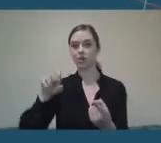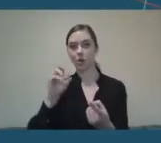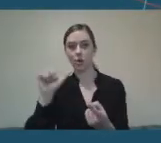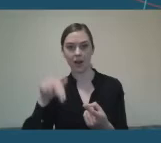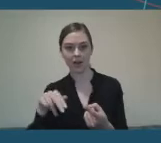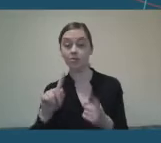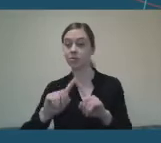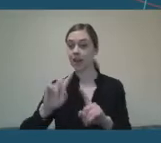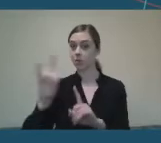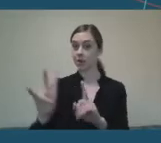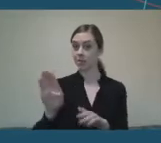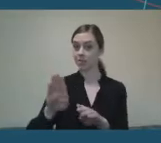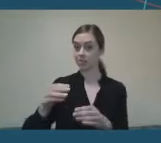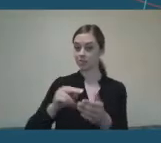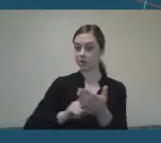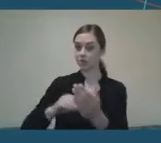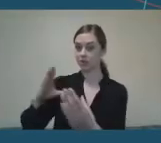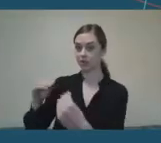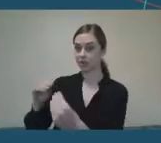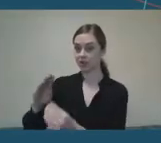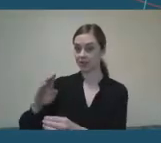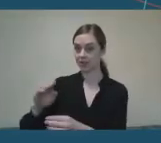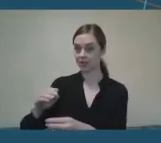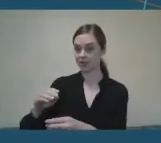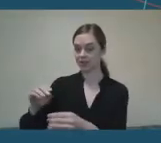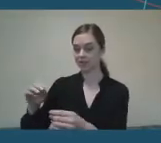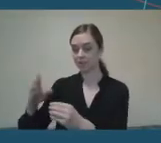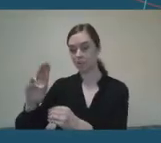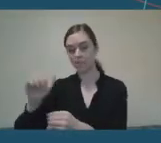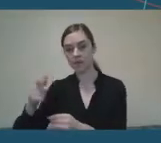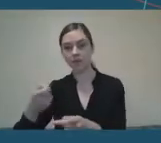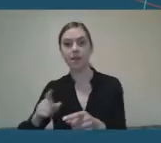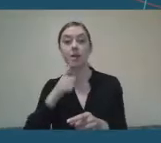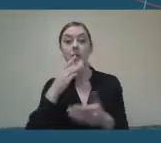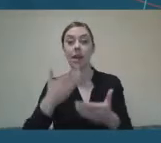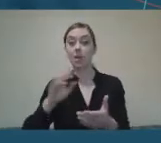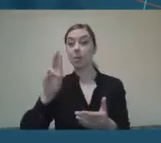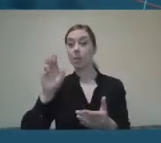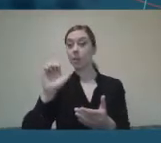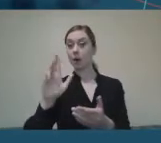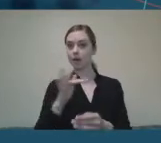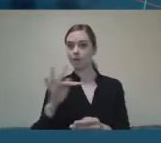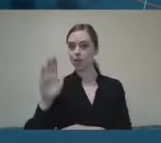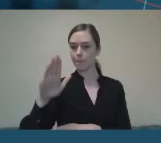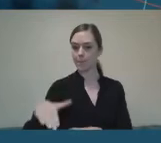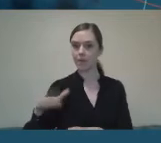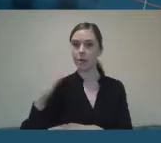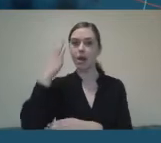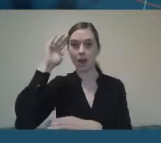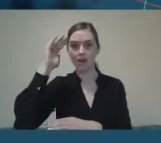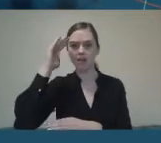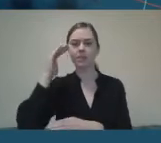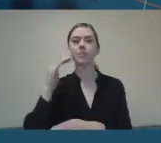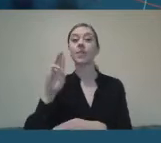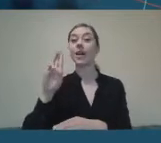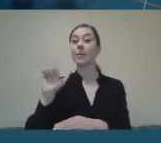chat function as well. But we've got Paul from Basketball Ireland with us as well. And hey, Paul, I know that indoor sports in